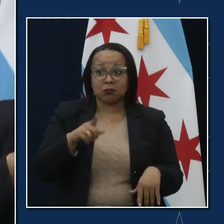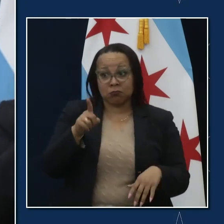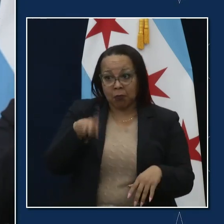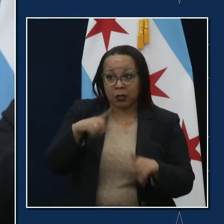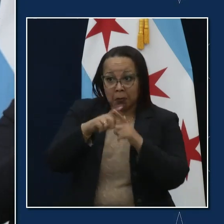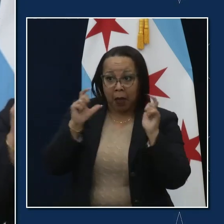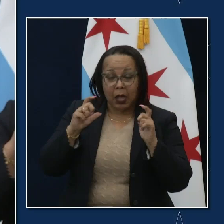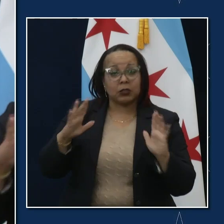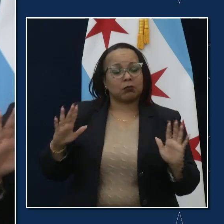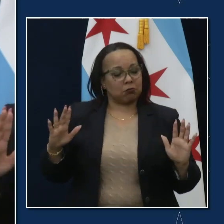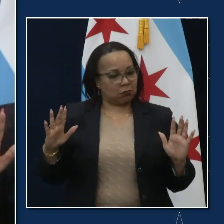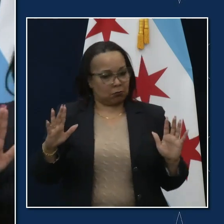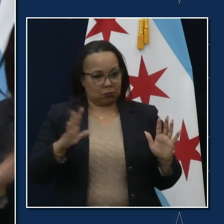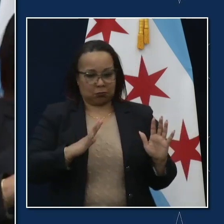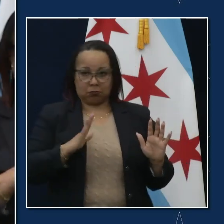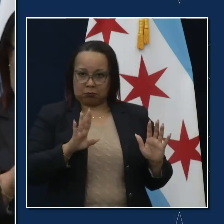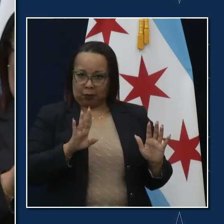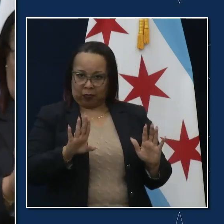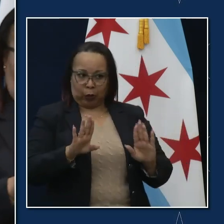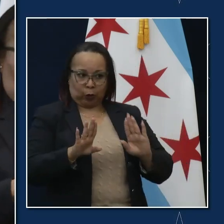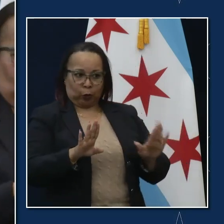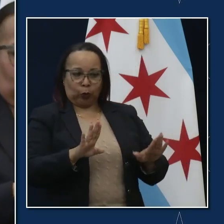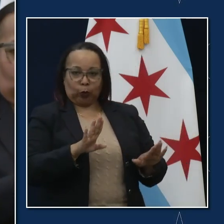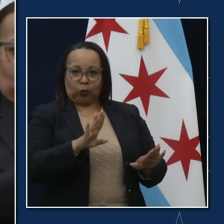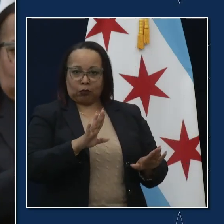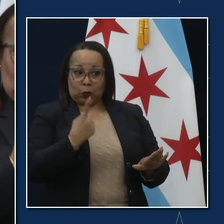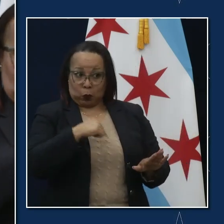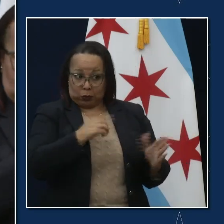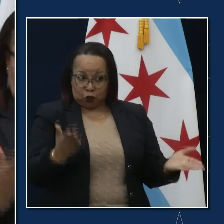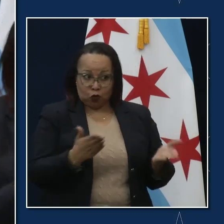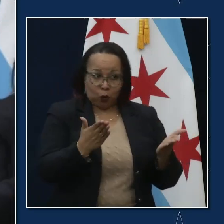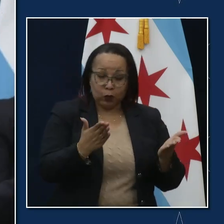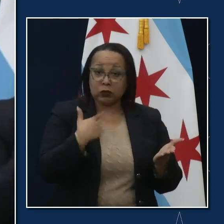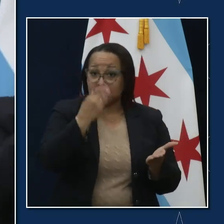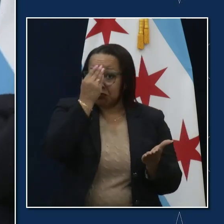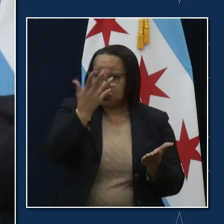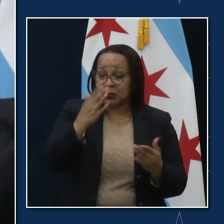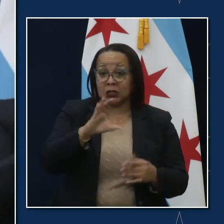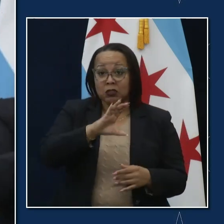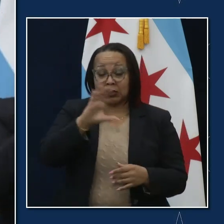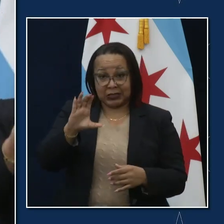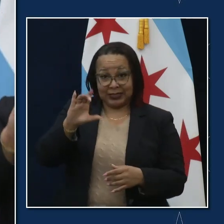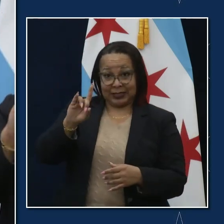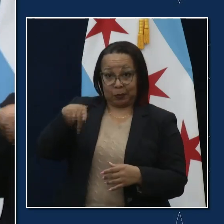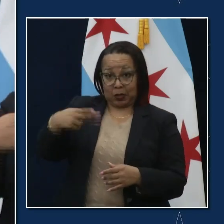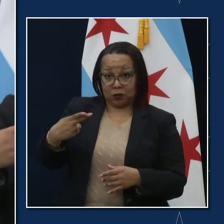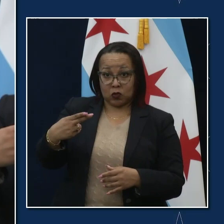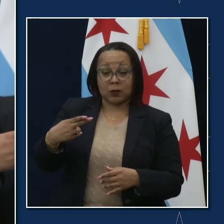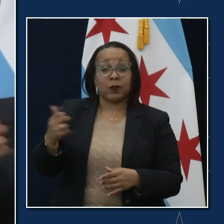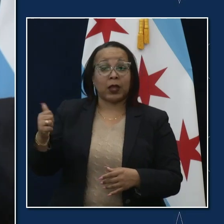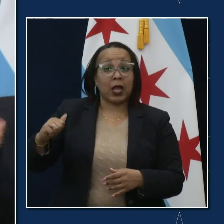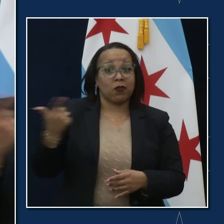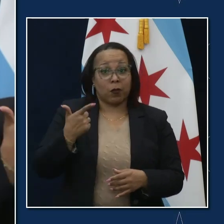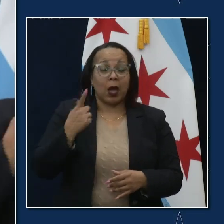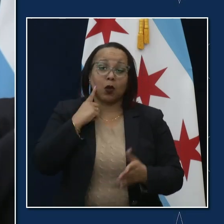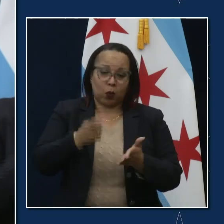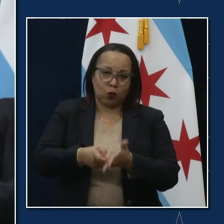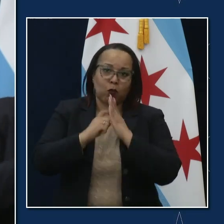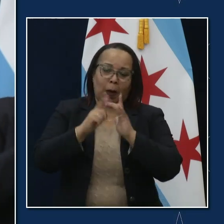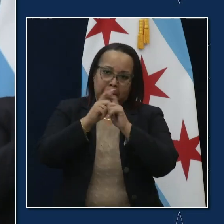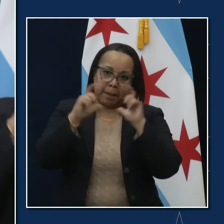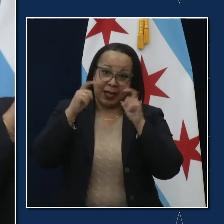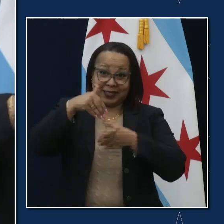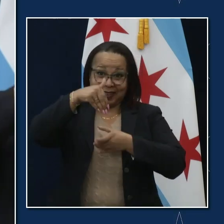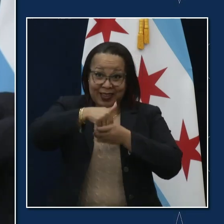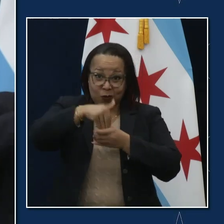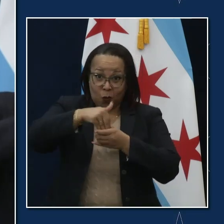masks, that is within their, that is certainly something we encourage. I can tell you at the Chicago Department of Public Health, everybody will be required to wear a mask